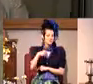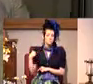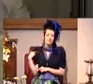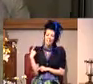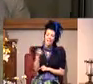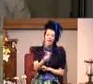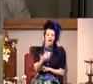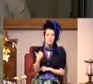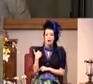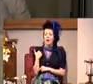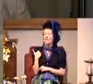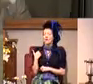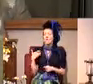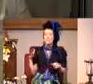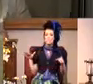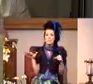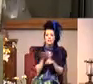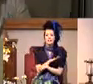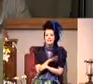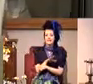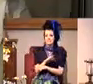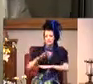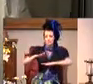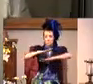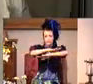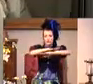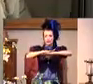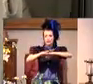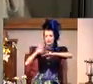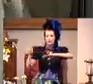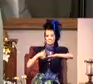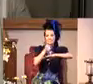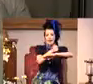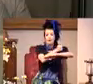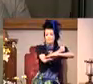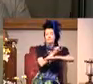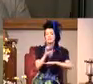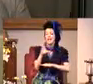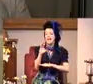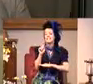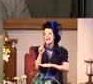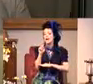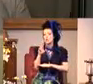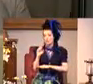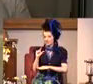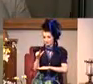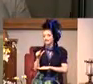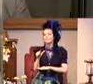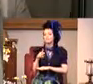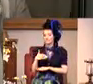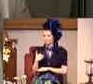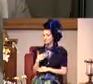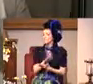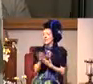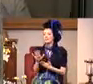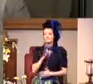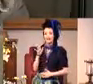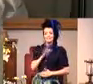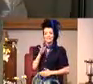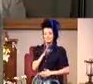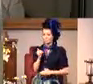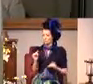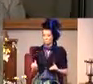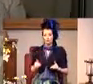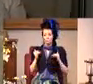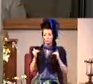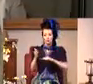church, a fully catered Seder meal. See, we're moving on up. What a great way to be able to do that and